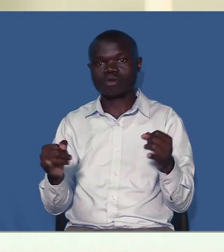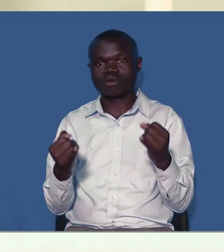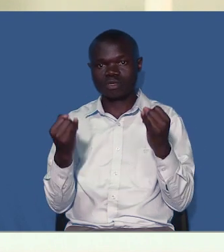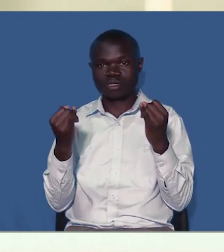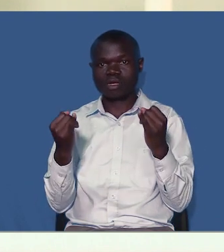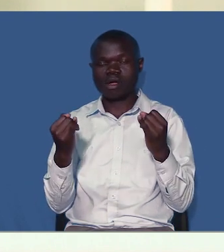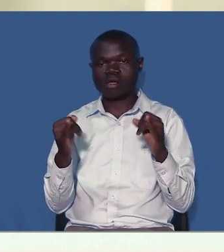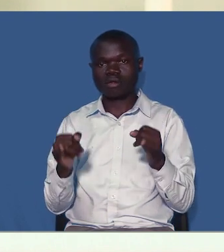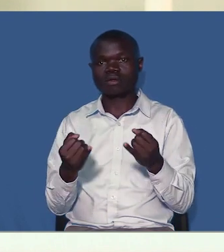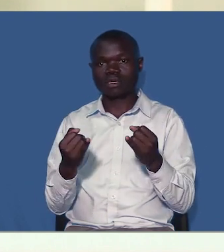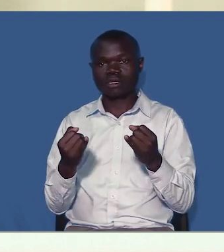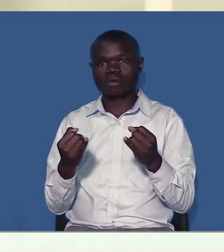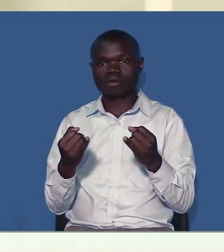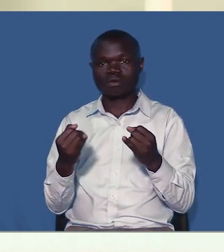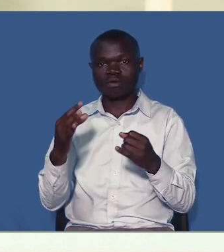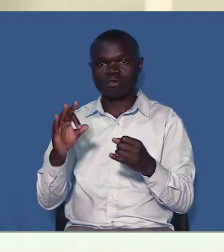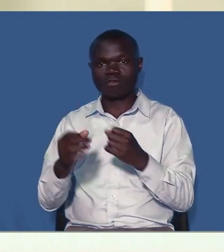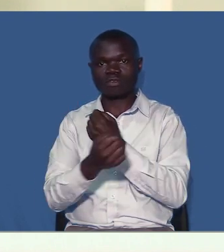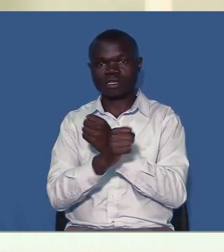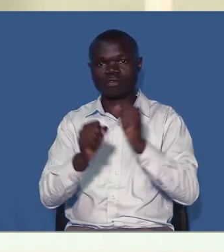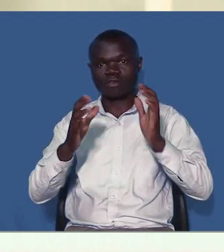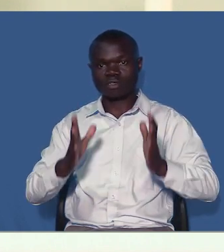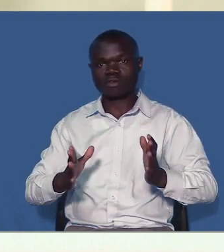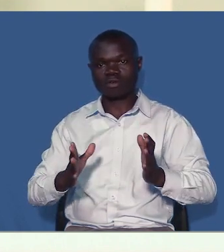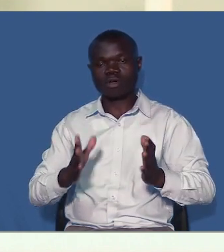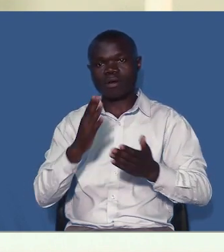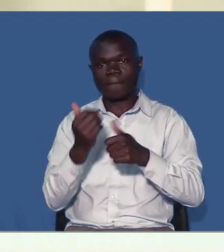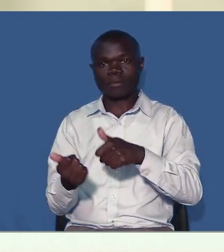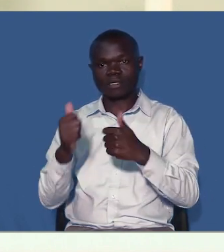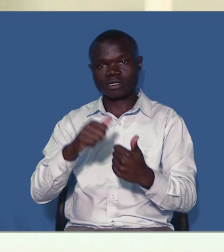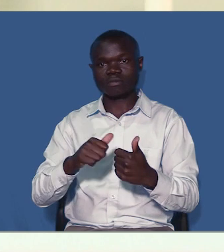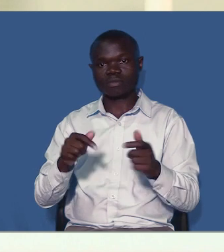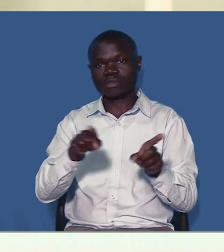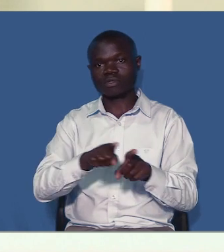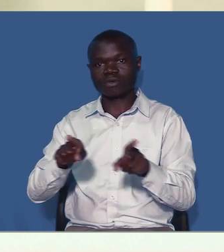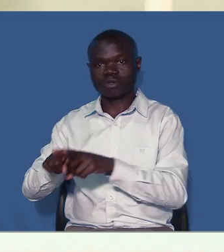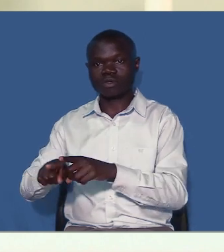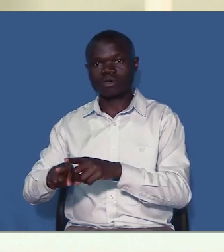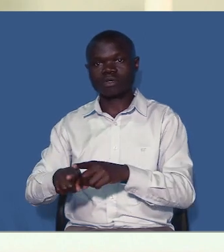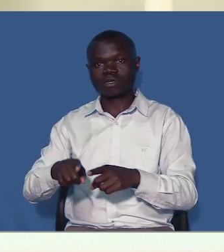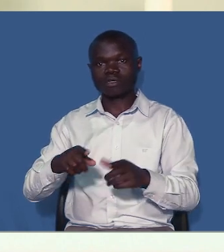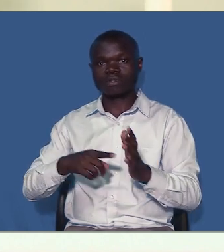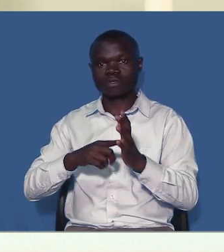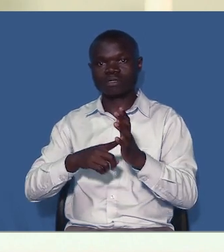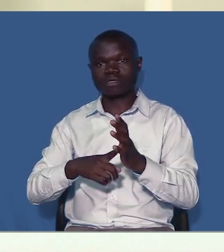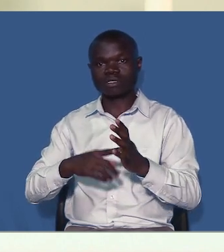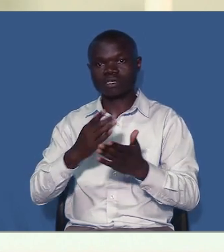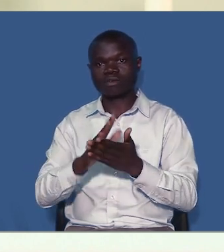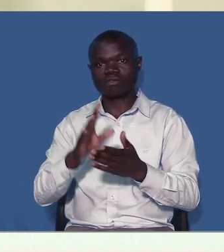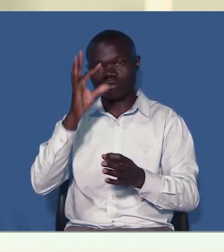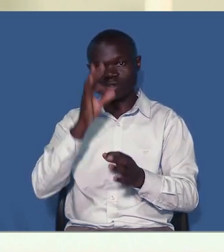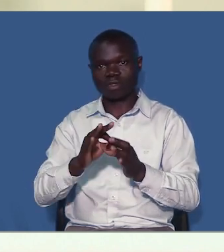And baptism calls us as believers to share our faith with others, where we witness the gospel of Christ in